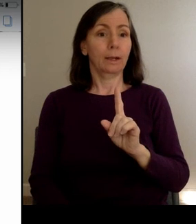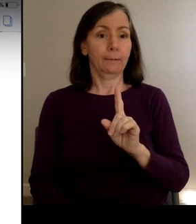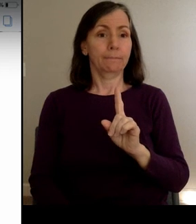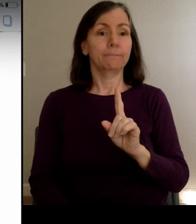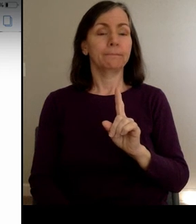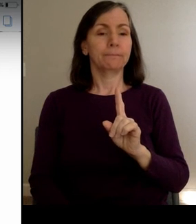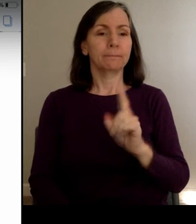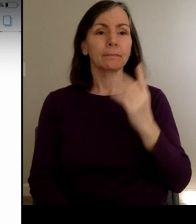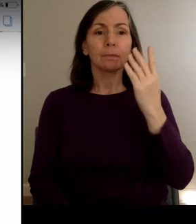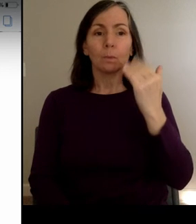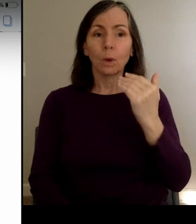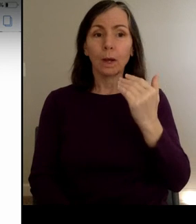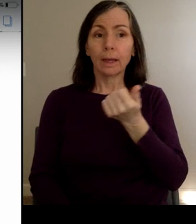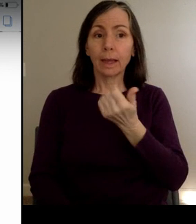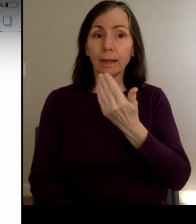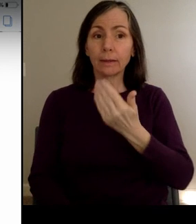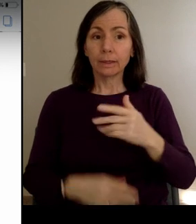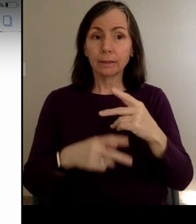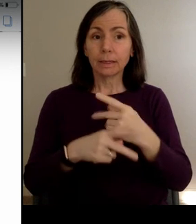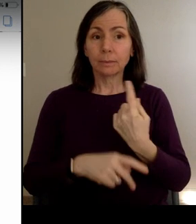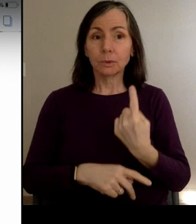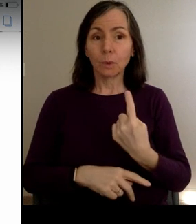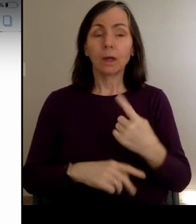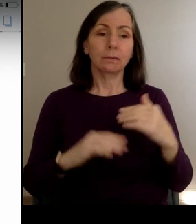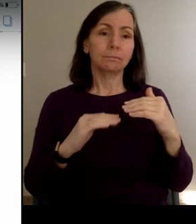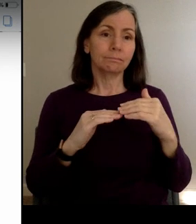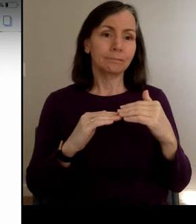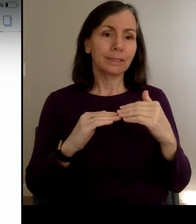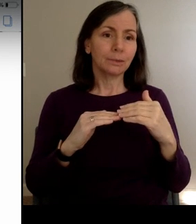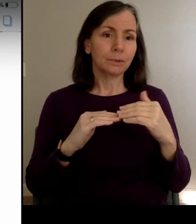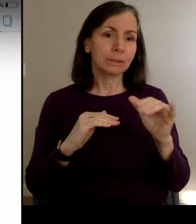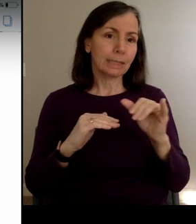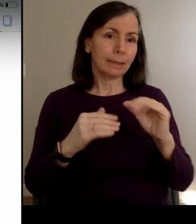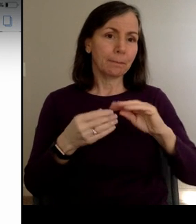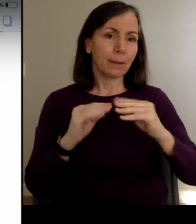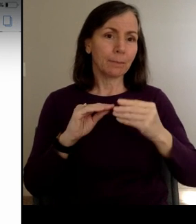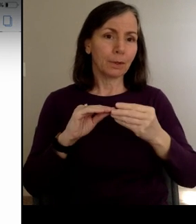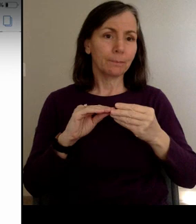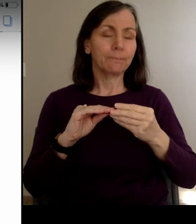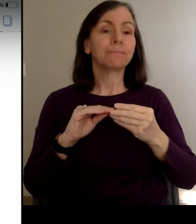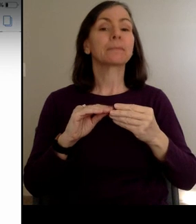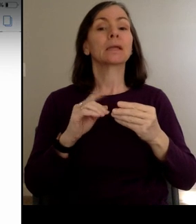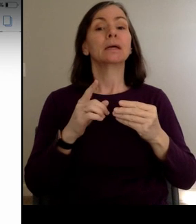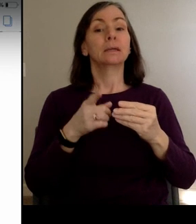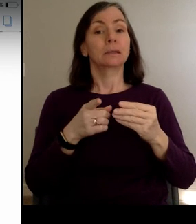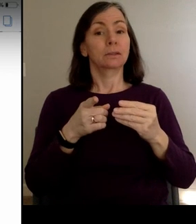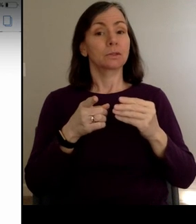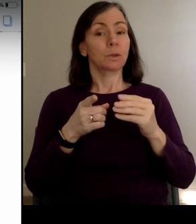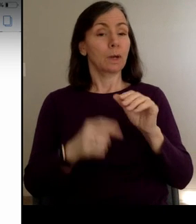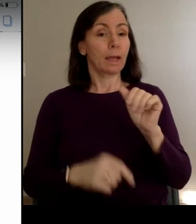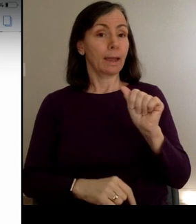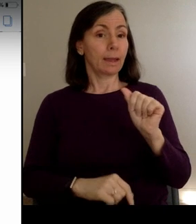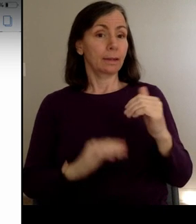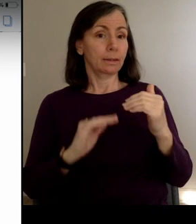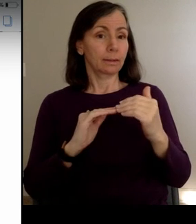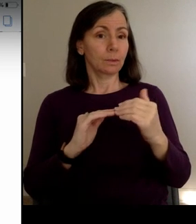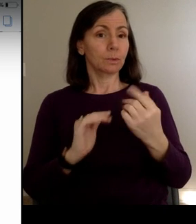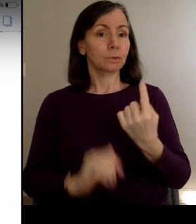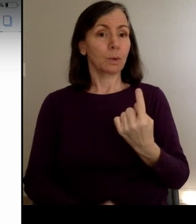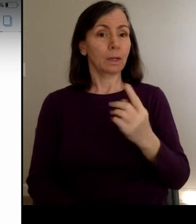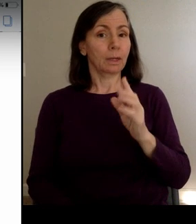because anything times 1 is just the same thing. So our A is 1.